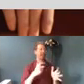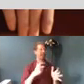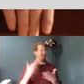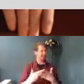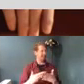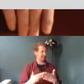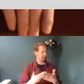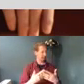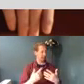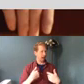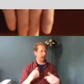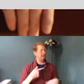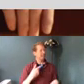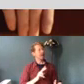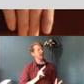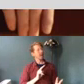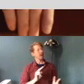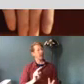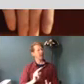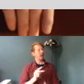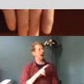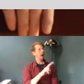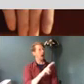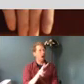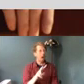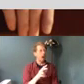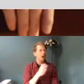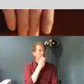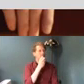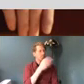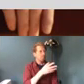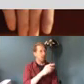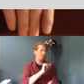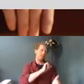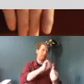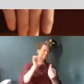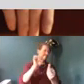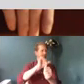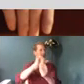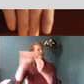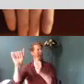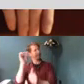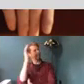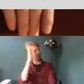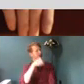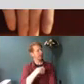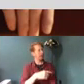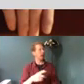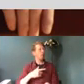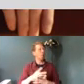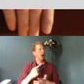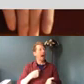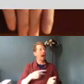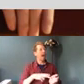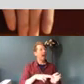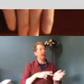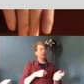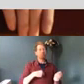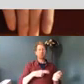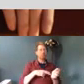gives me an opportunity to hear the real best of the best. I get to do all the nominations of examiners